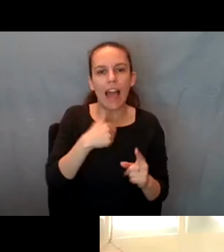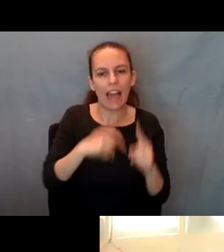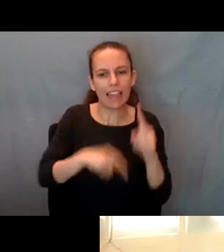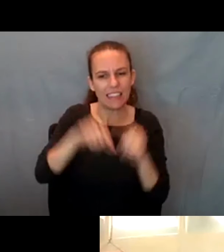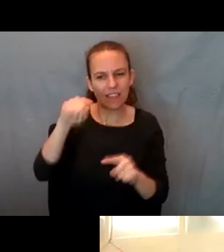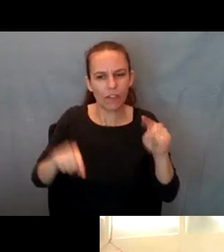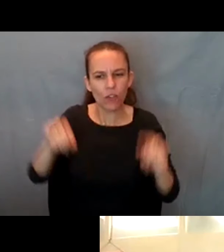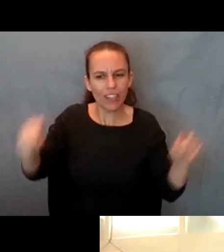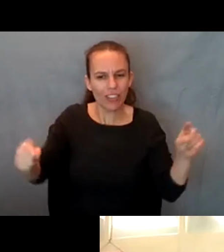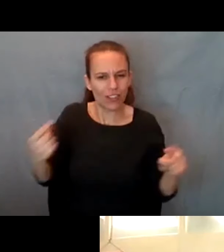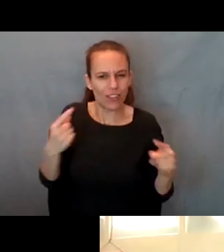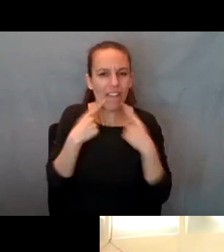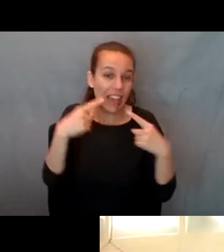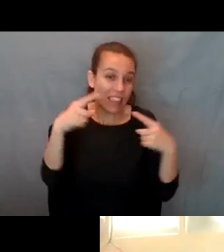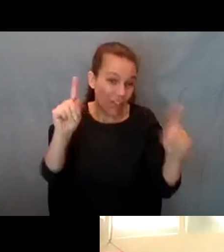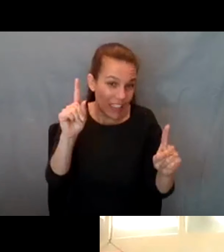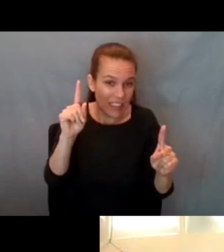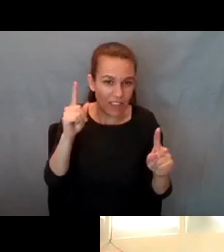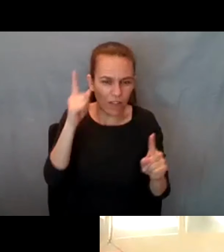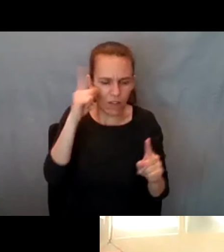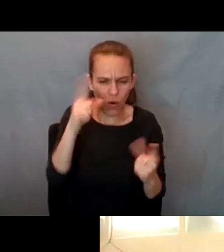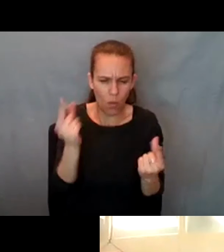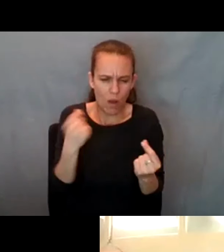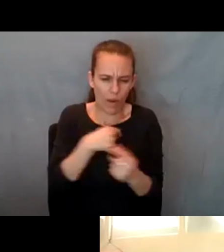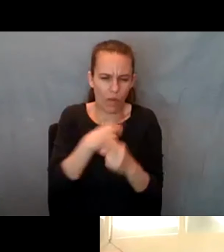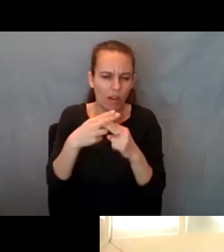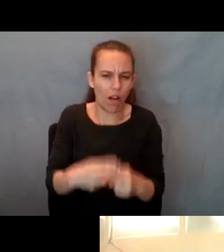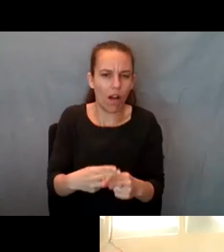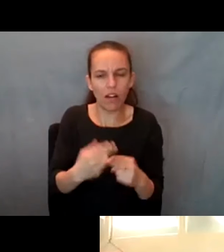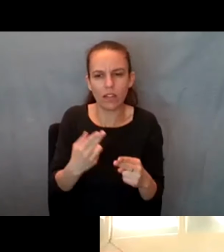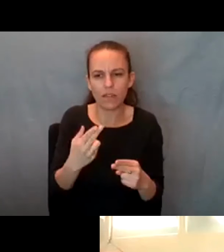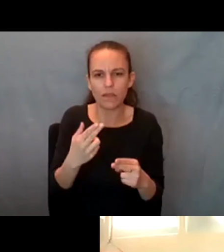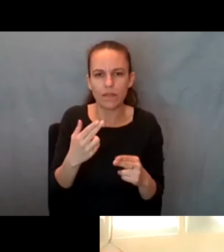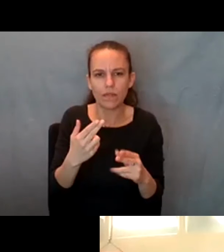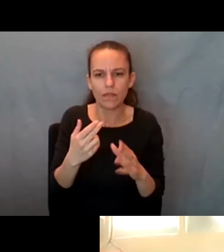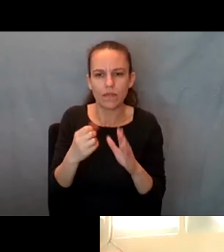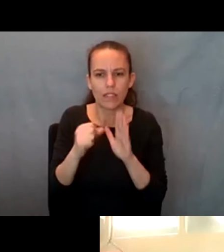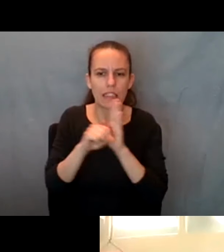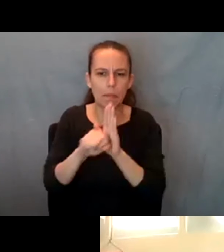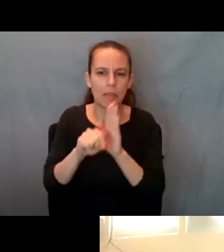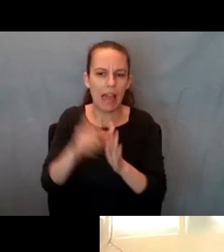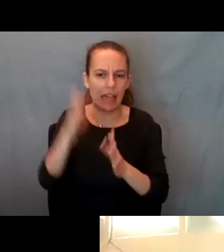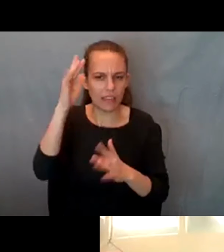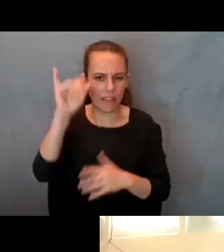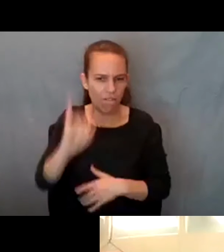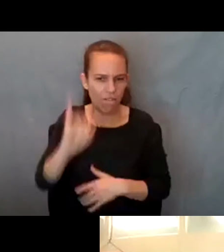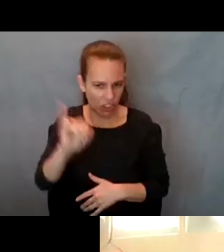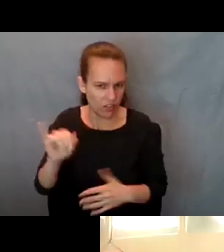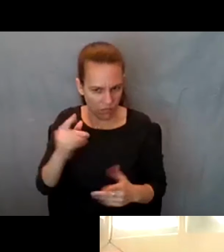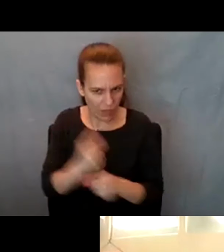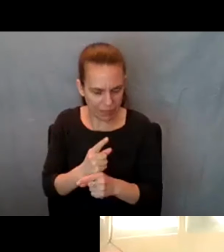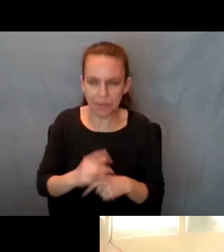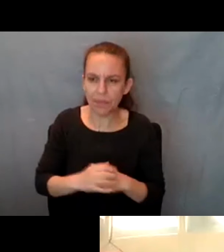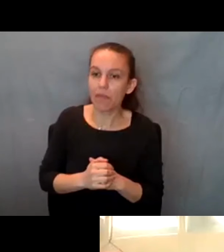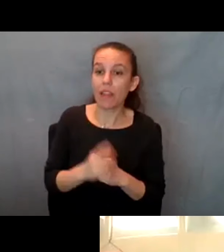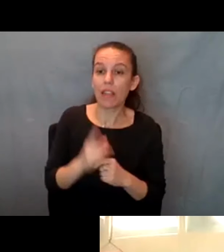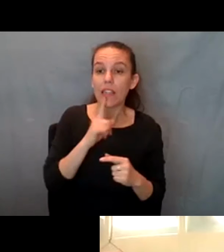effectiveness for what we would call, symptomatic infection. The